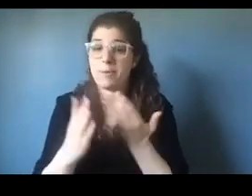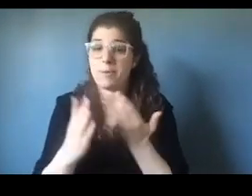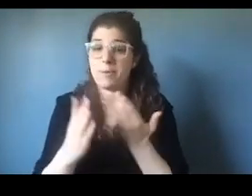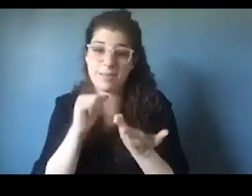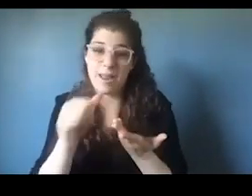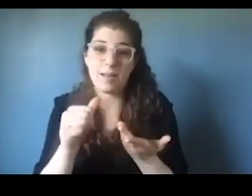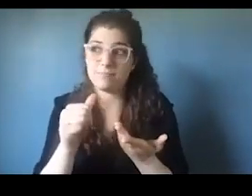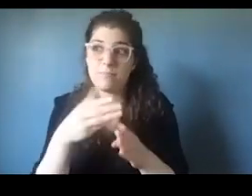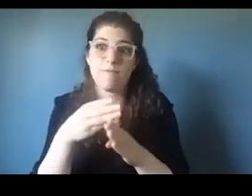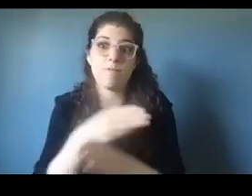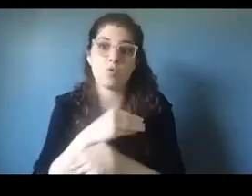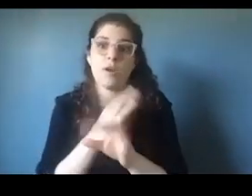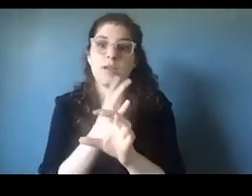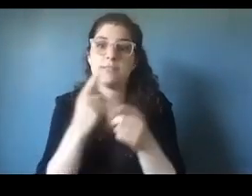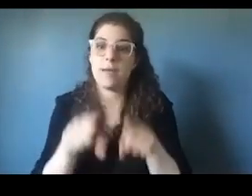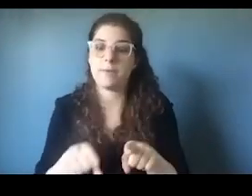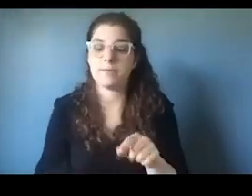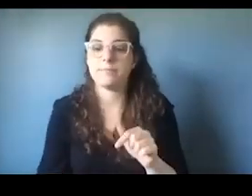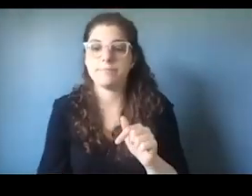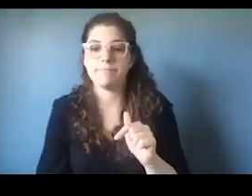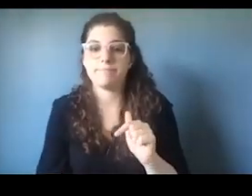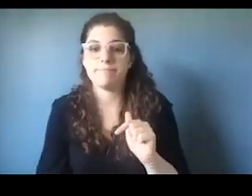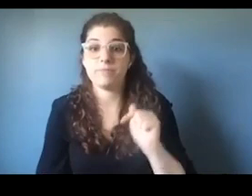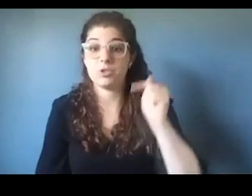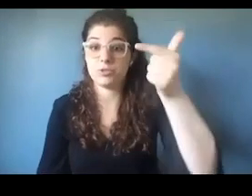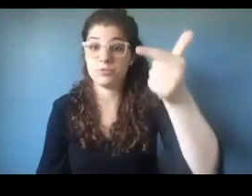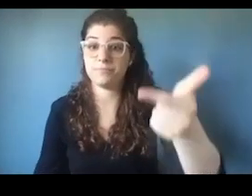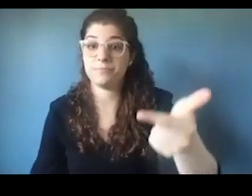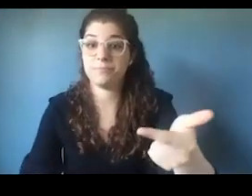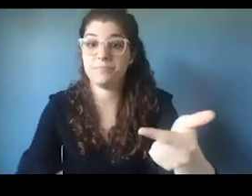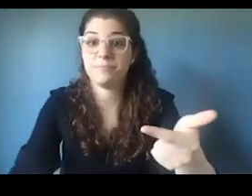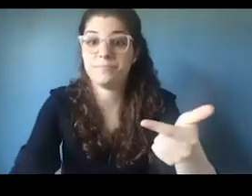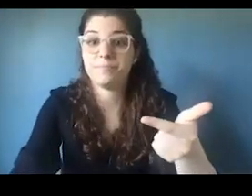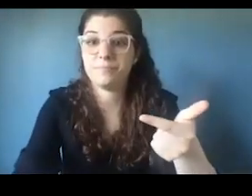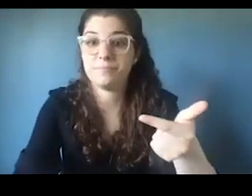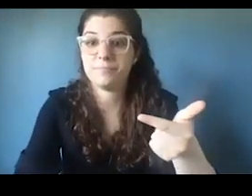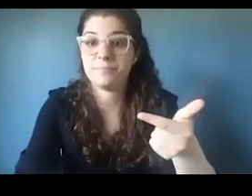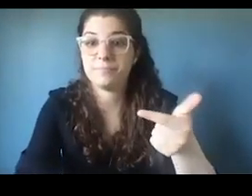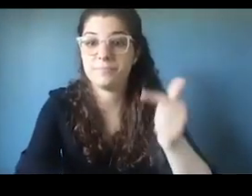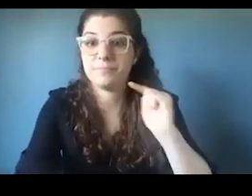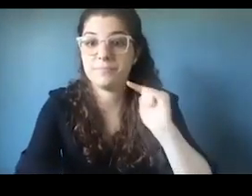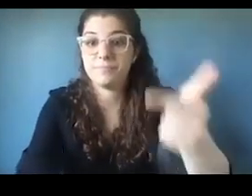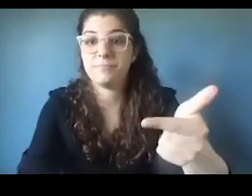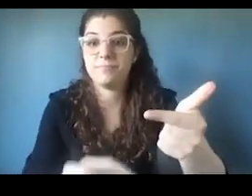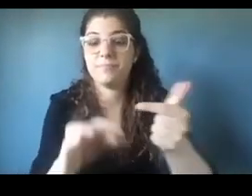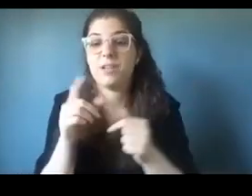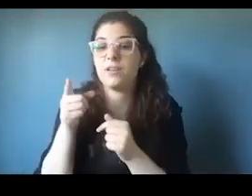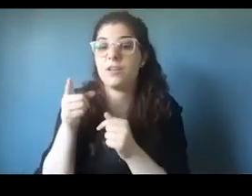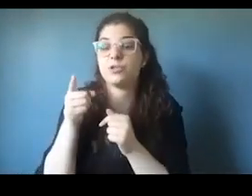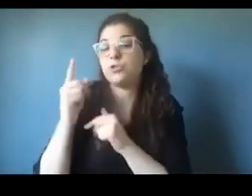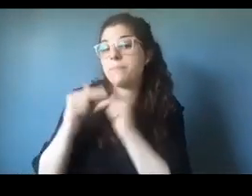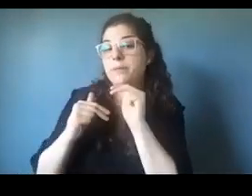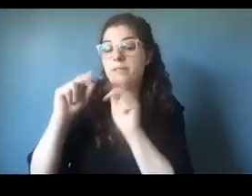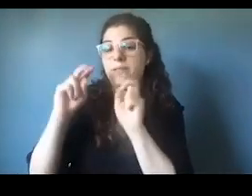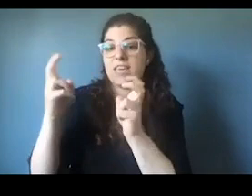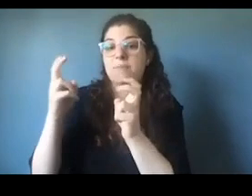reputation before the crisis happened. And then the other piece of advice is just kind of just building on this theme of the recession is likely